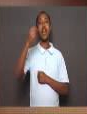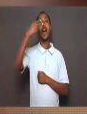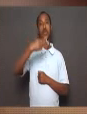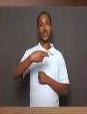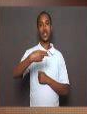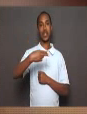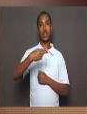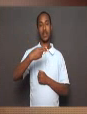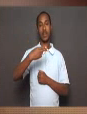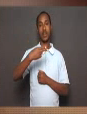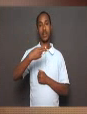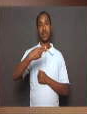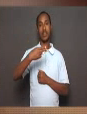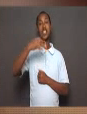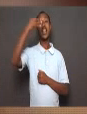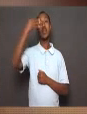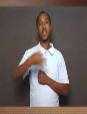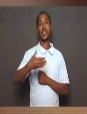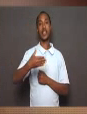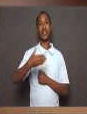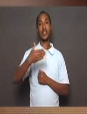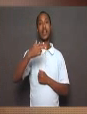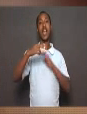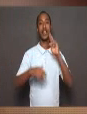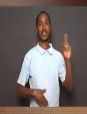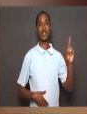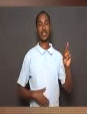hydrogen would be the limiting reactant.